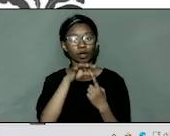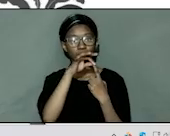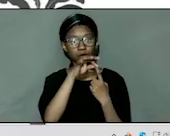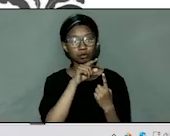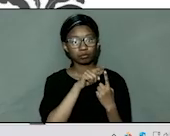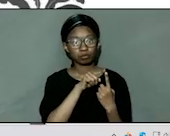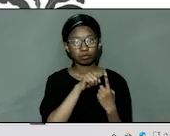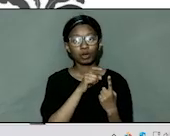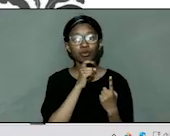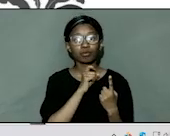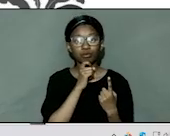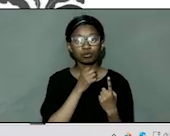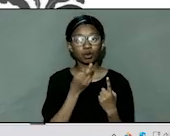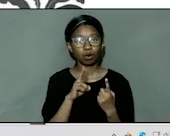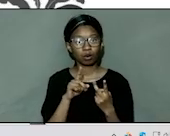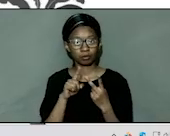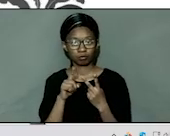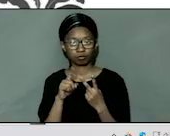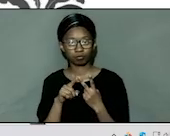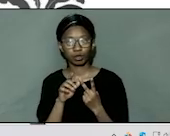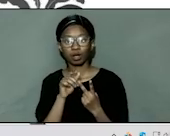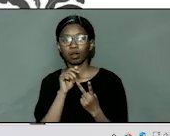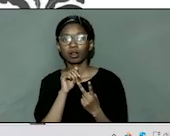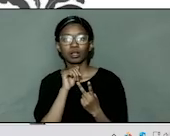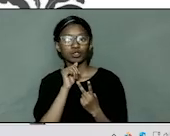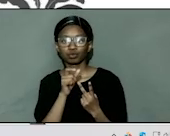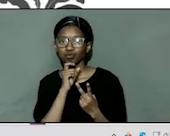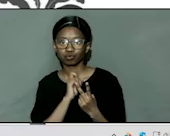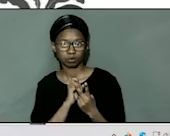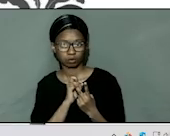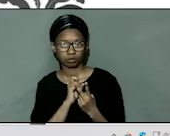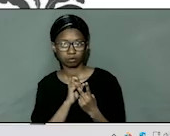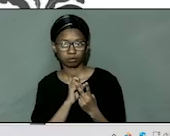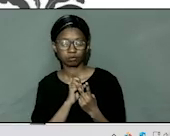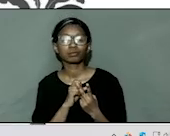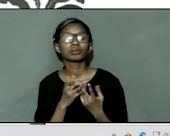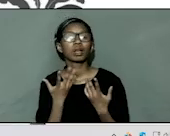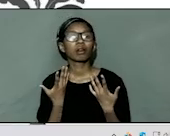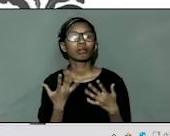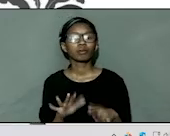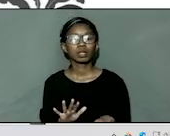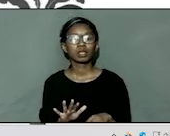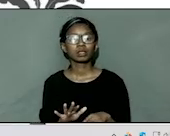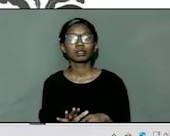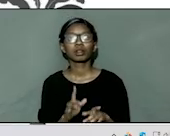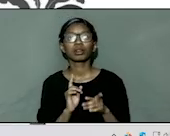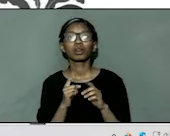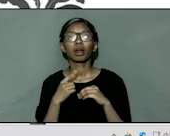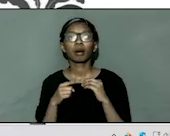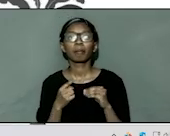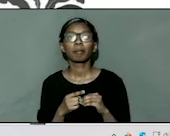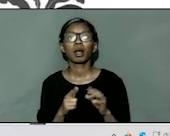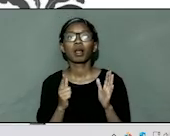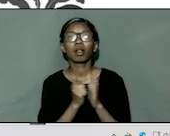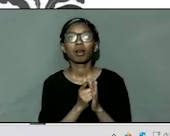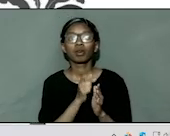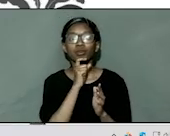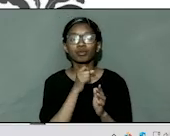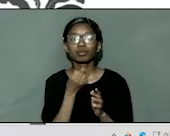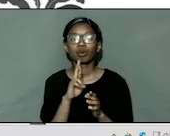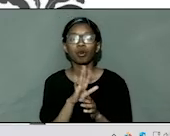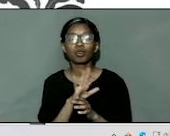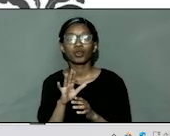of disuse. After talking about the law of use or disuse, you have